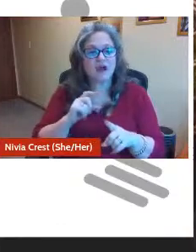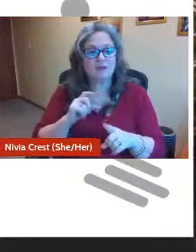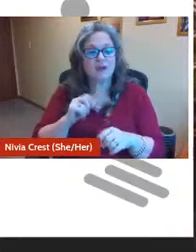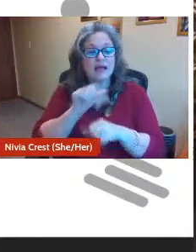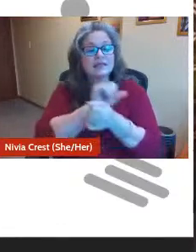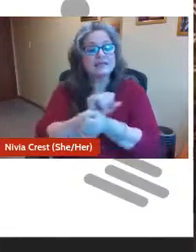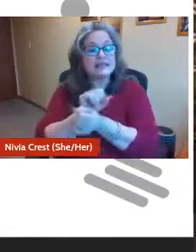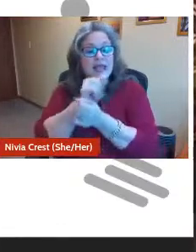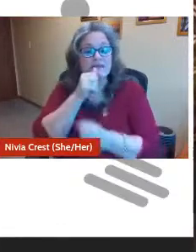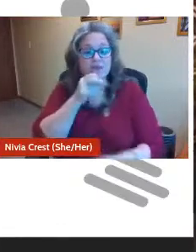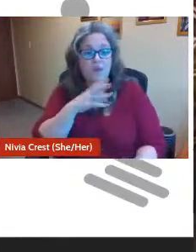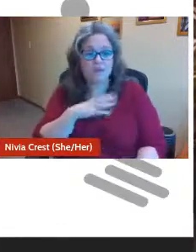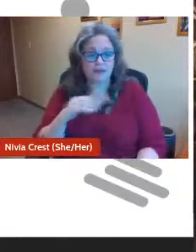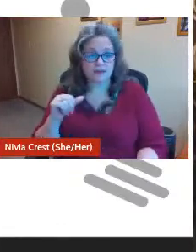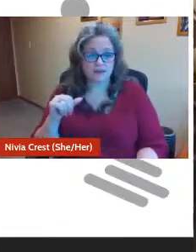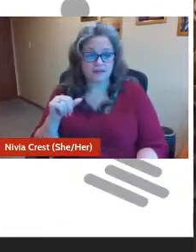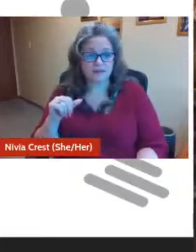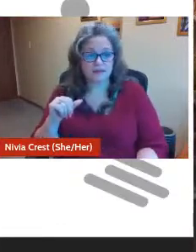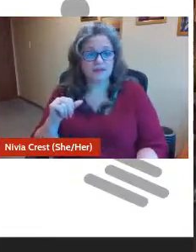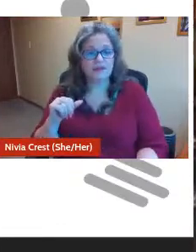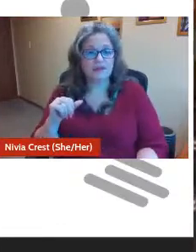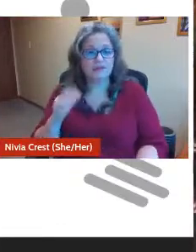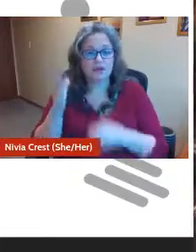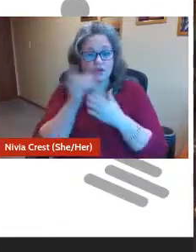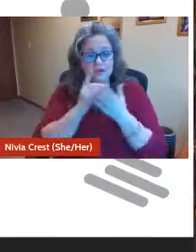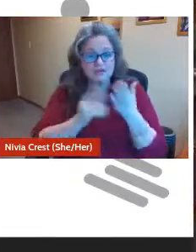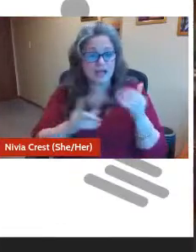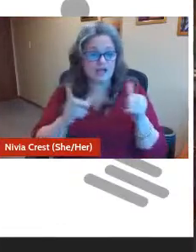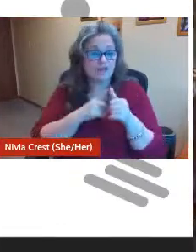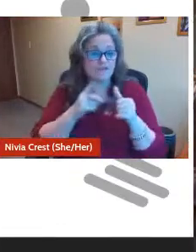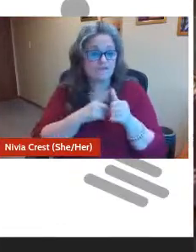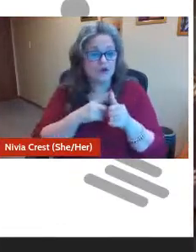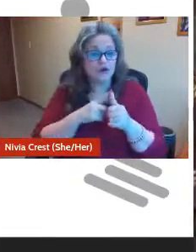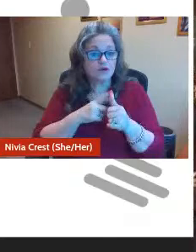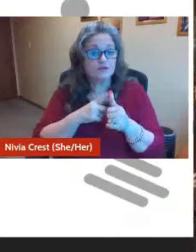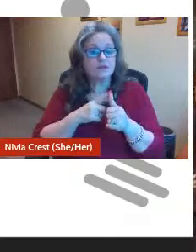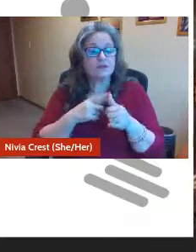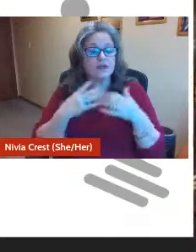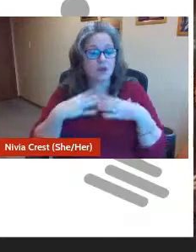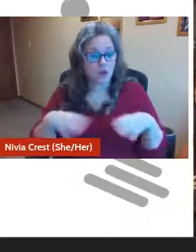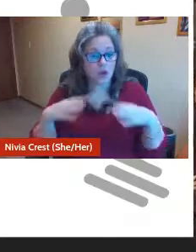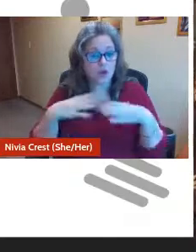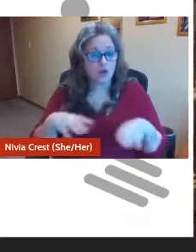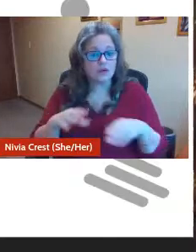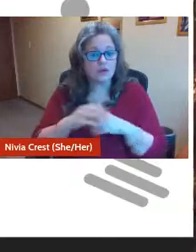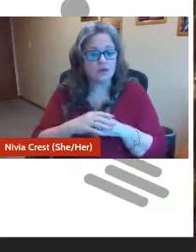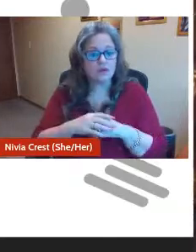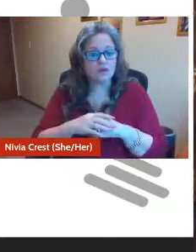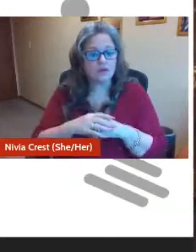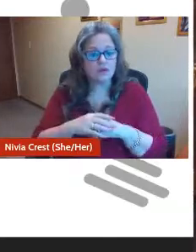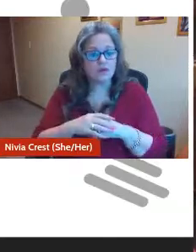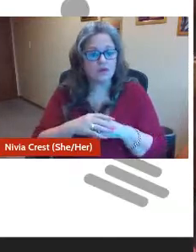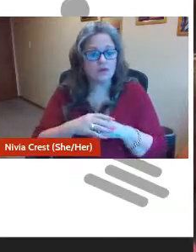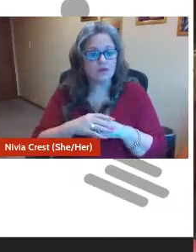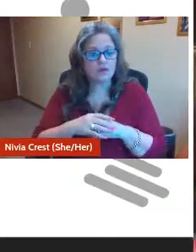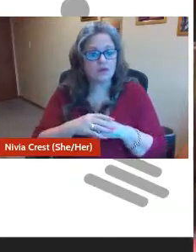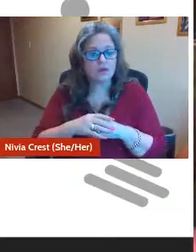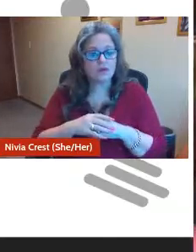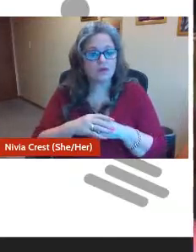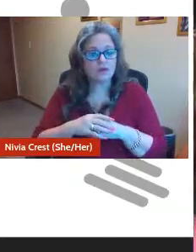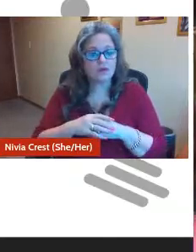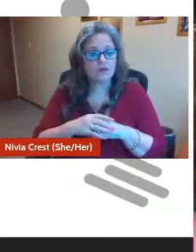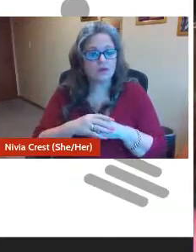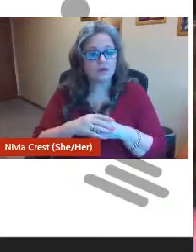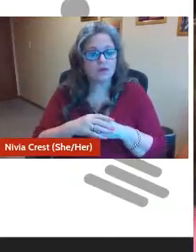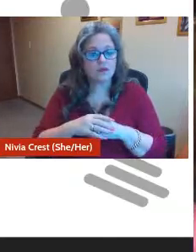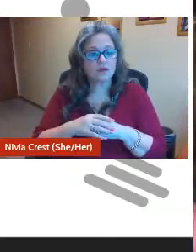woman who designed her first coat. Wow. And at sewing classes, they had some kind of way they got hold to it and was able to